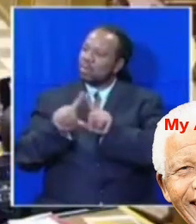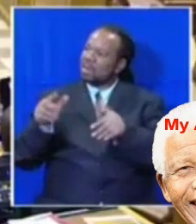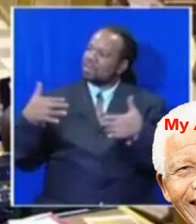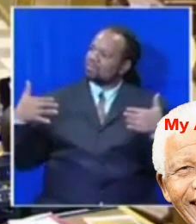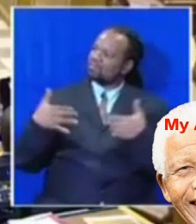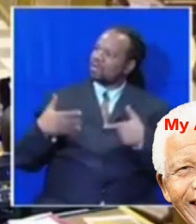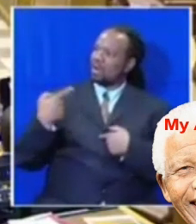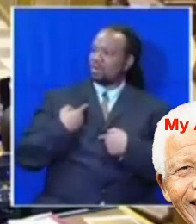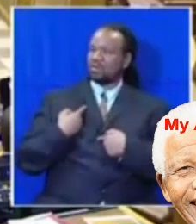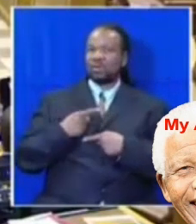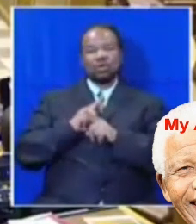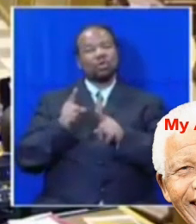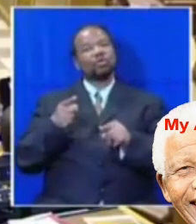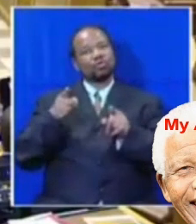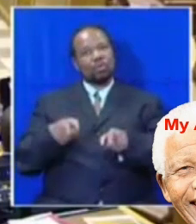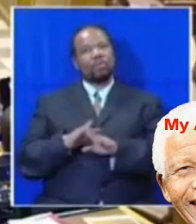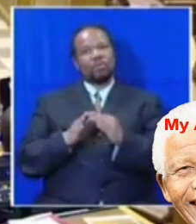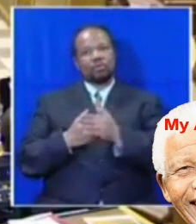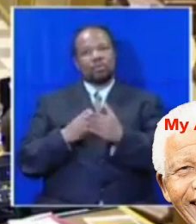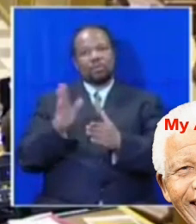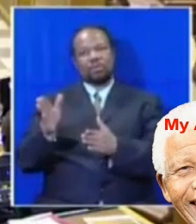honourable Can you member. stop Will you that? take your seat, please?